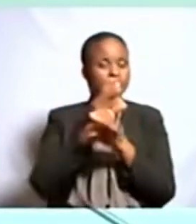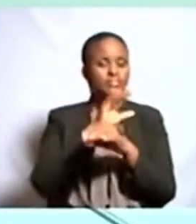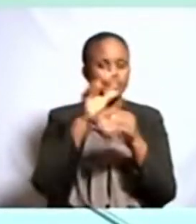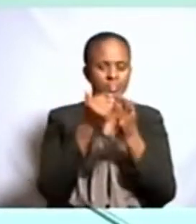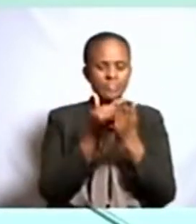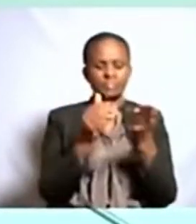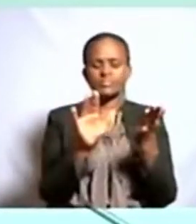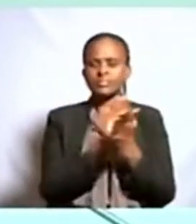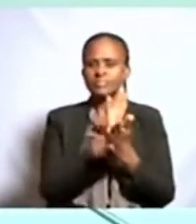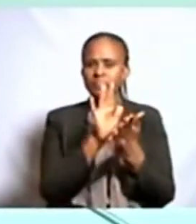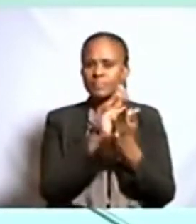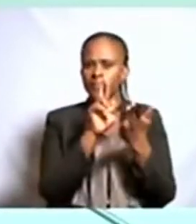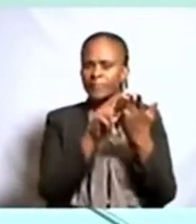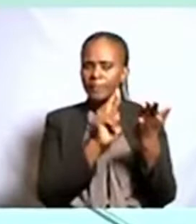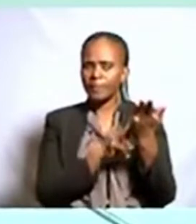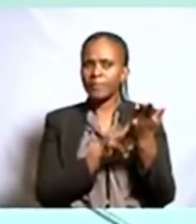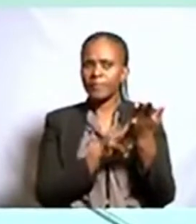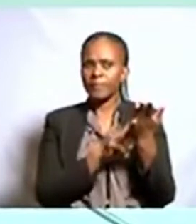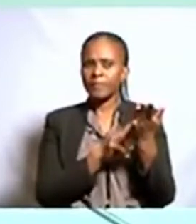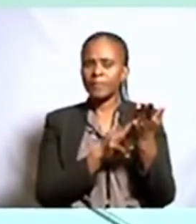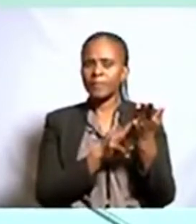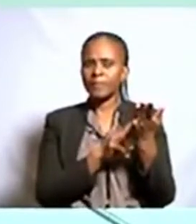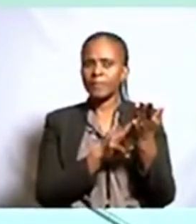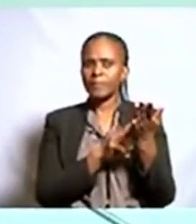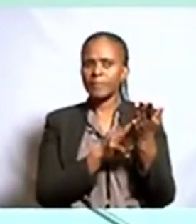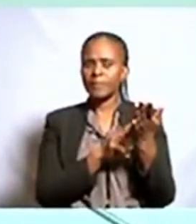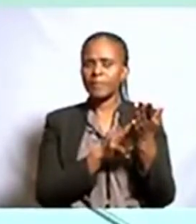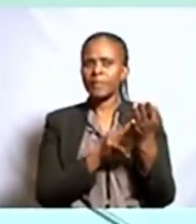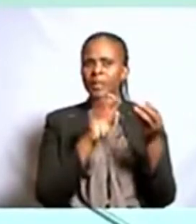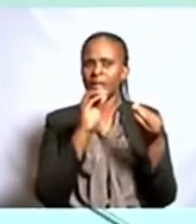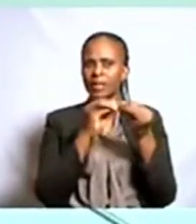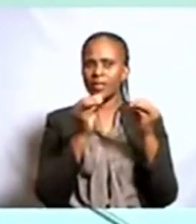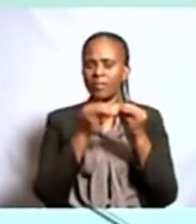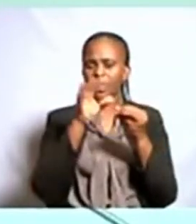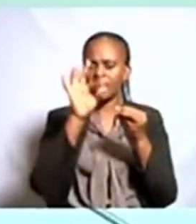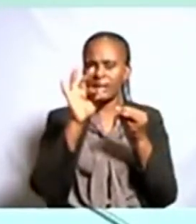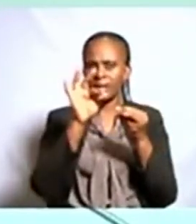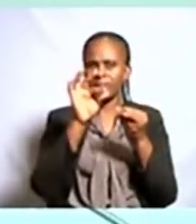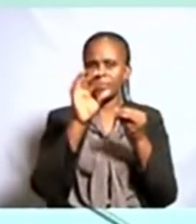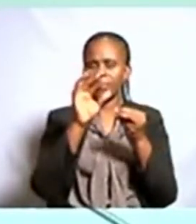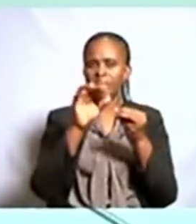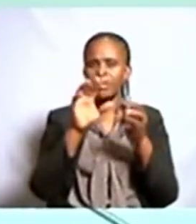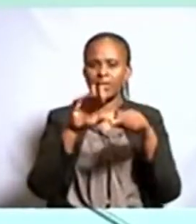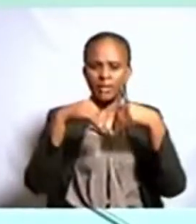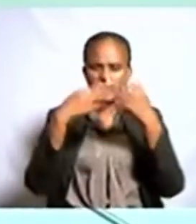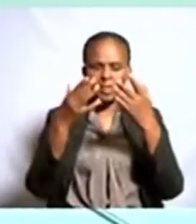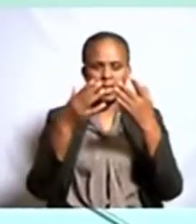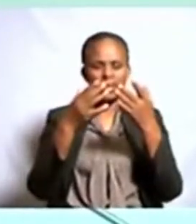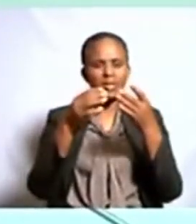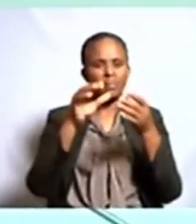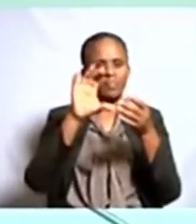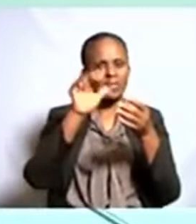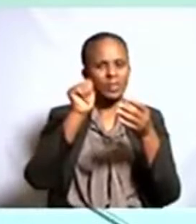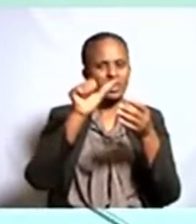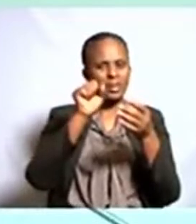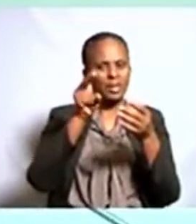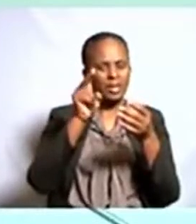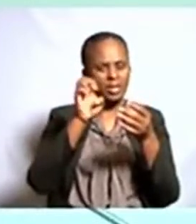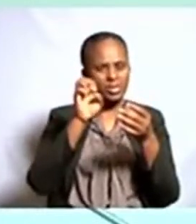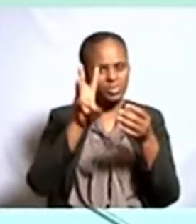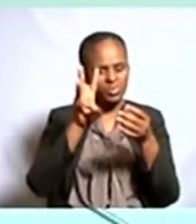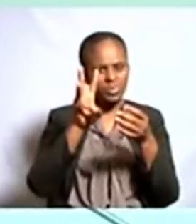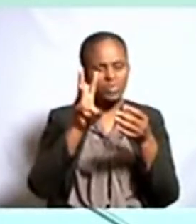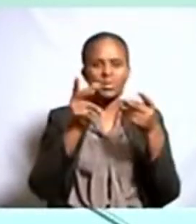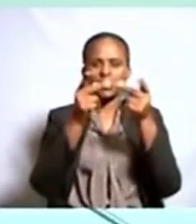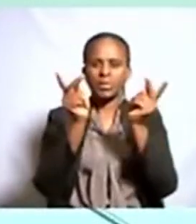the disposal records, and this is on Appendix 9. Then next item, supply and delivery of cashew processing plant. On